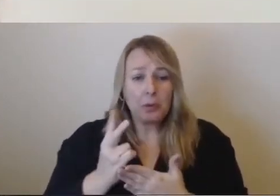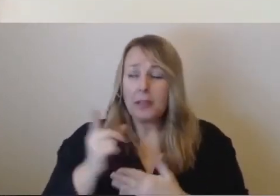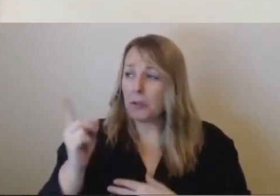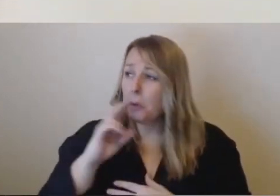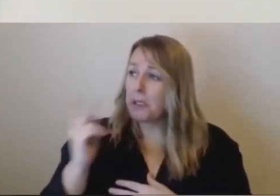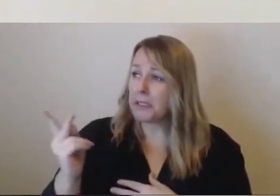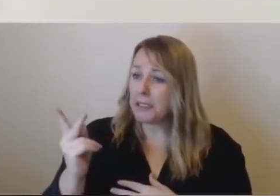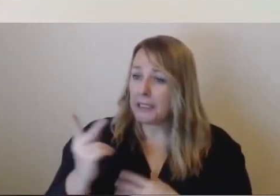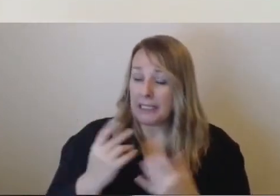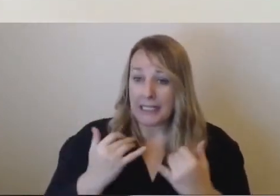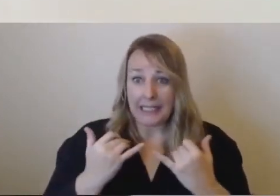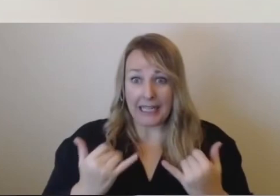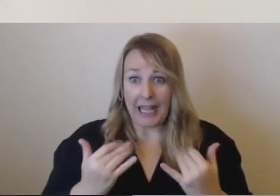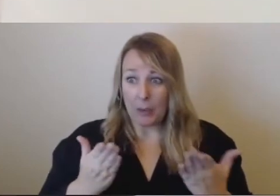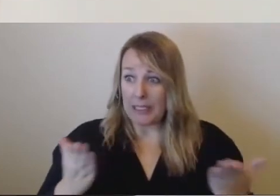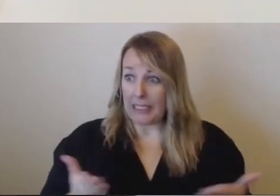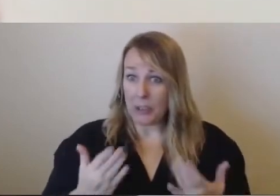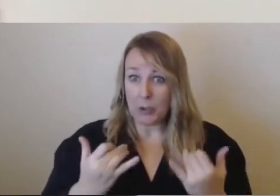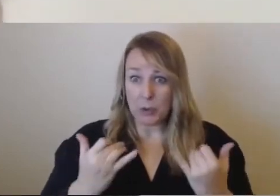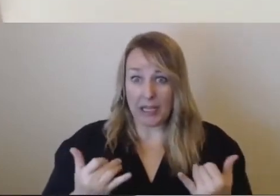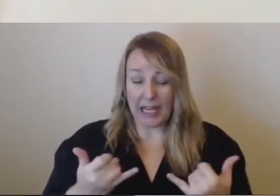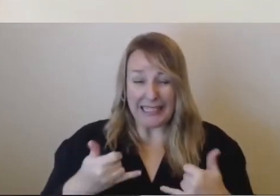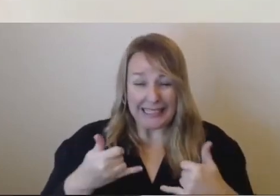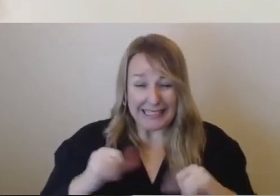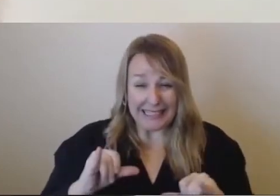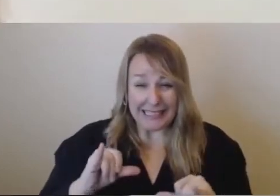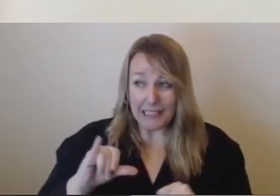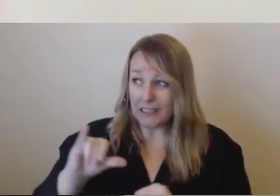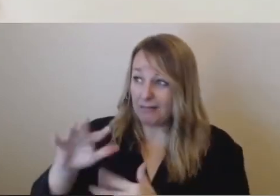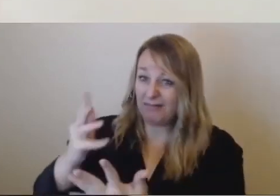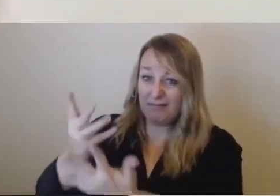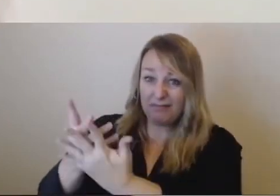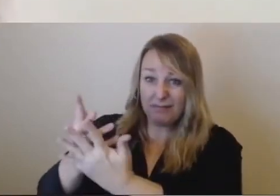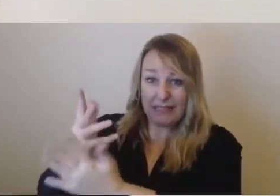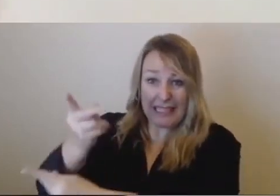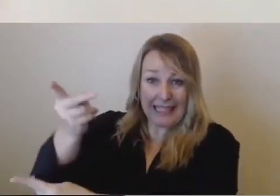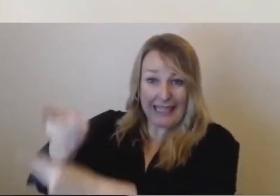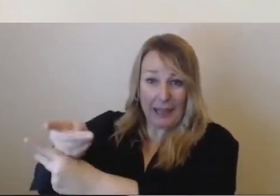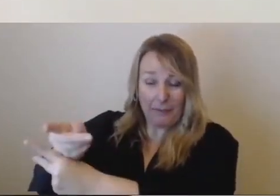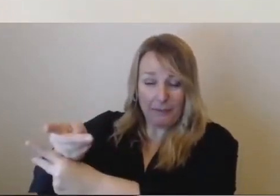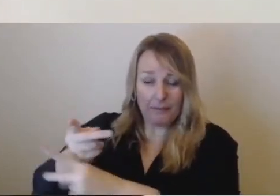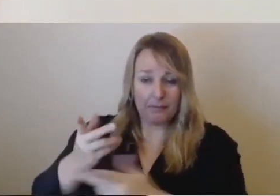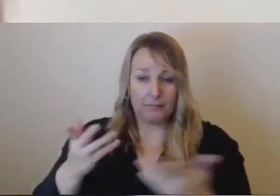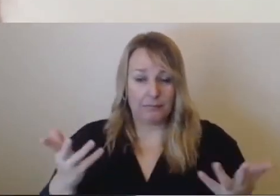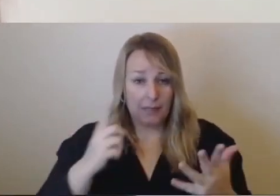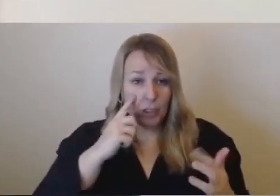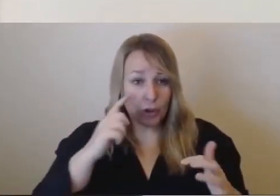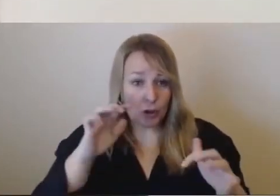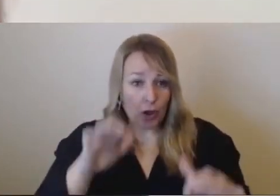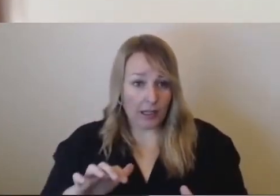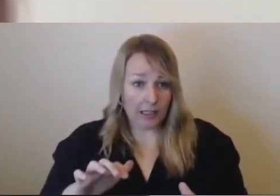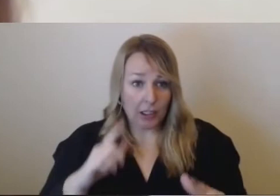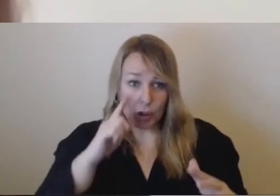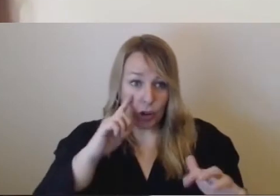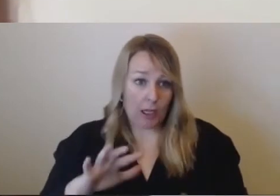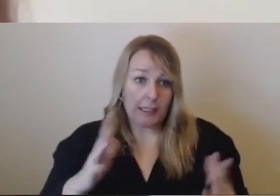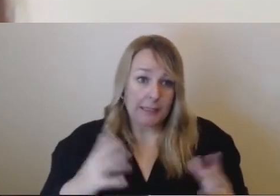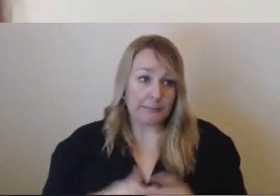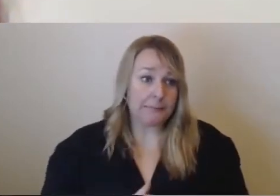fact that we're sitting here today and they are still being held, you know, is shocking over that issue to me